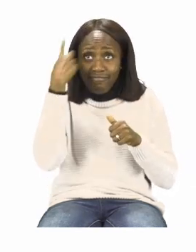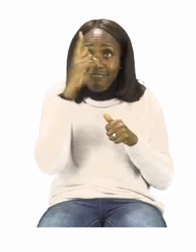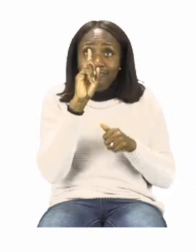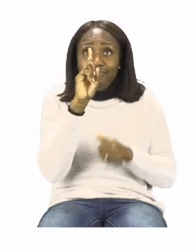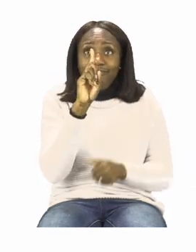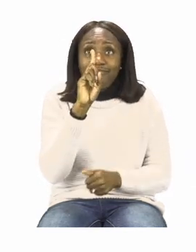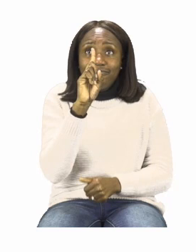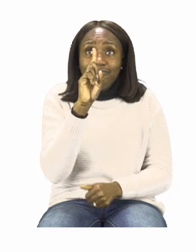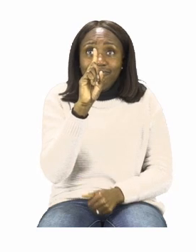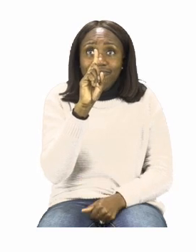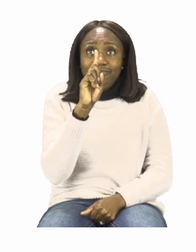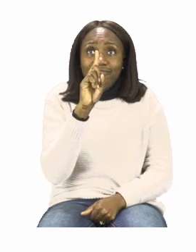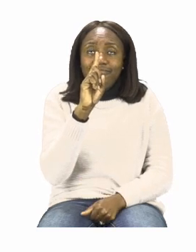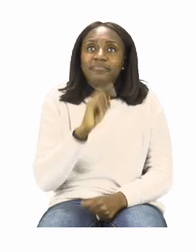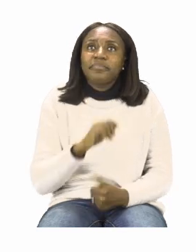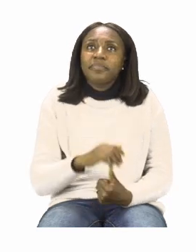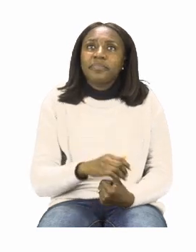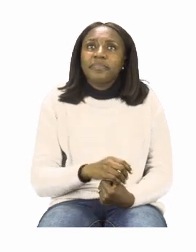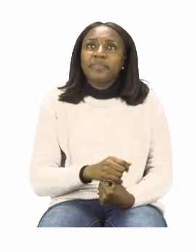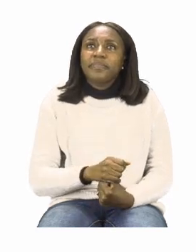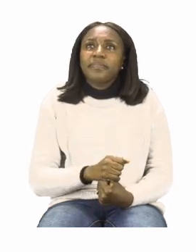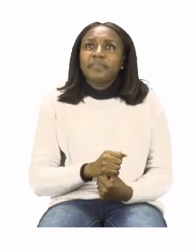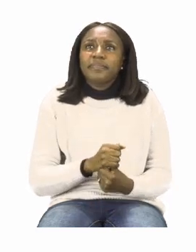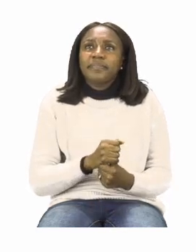have in the first picture?